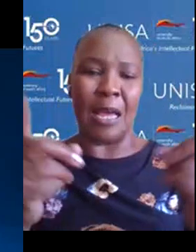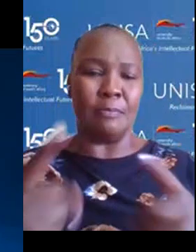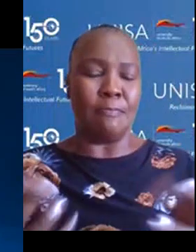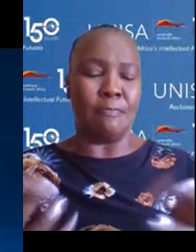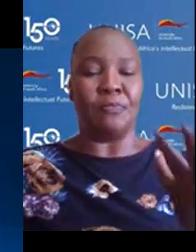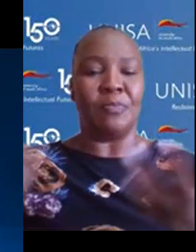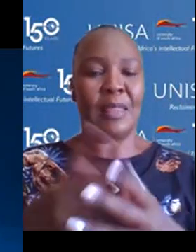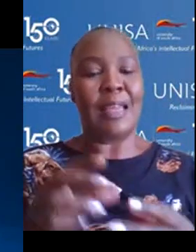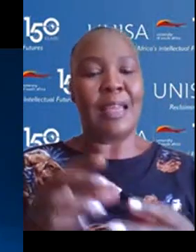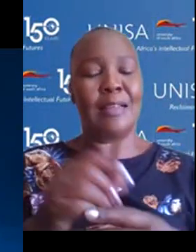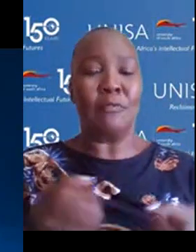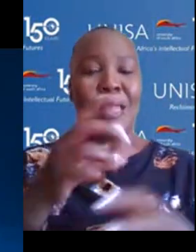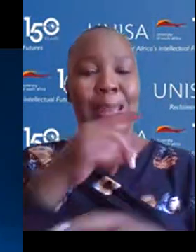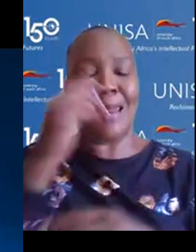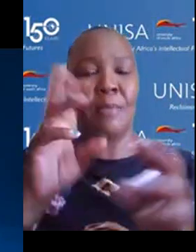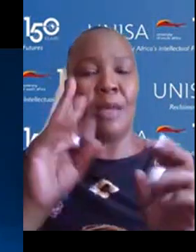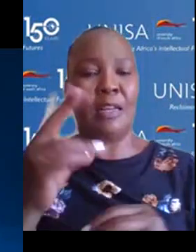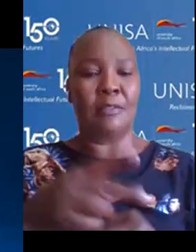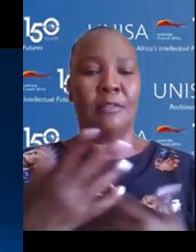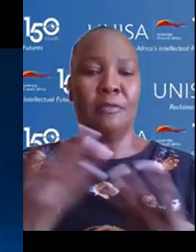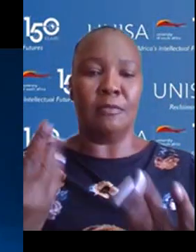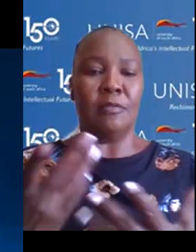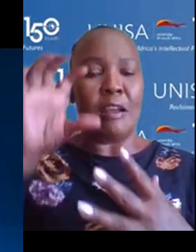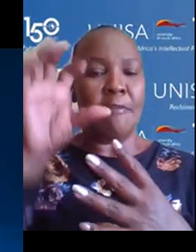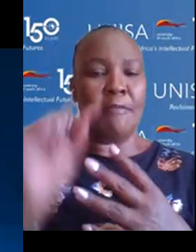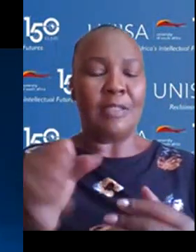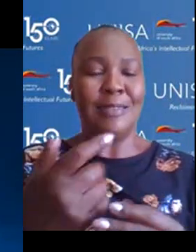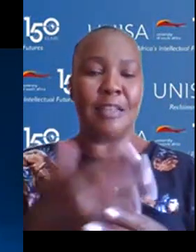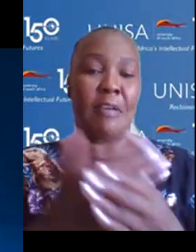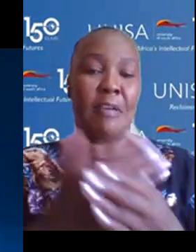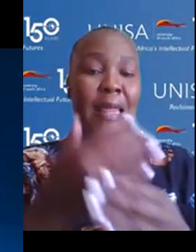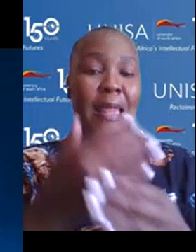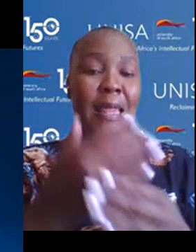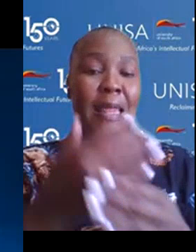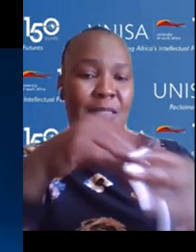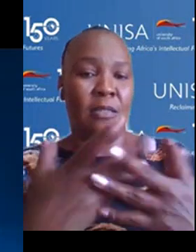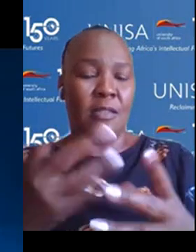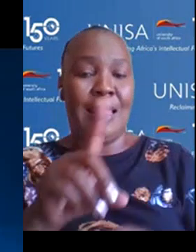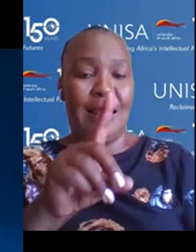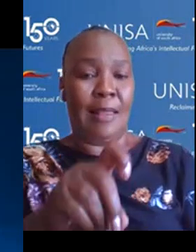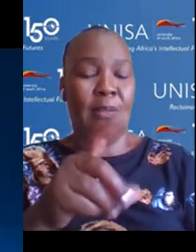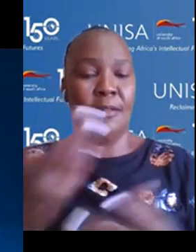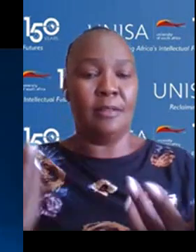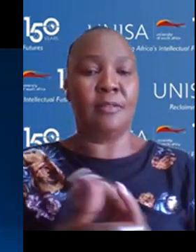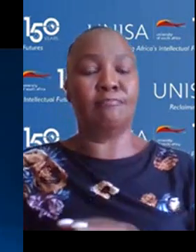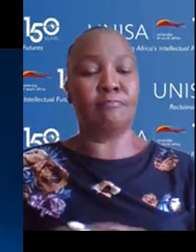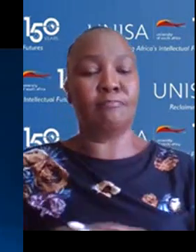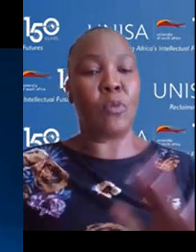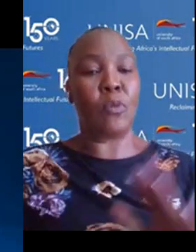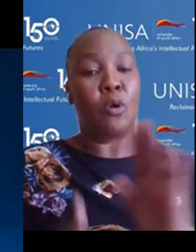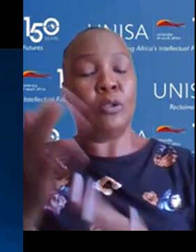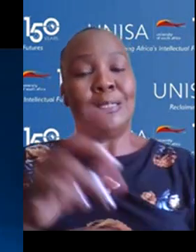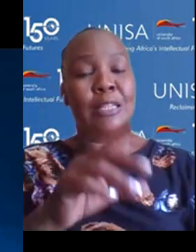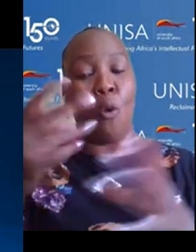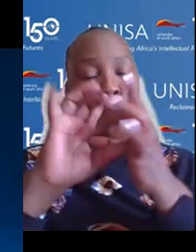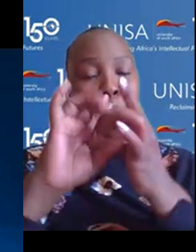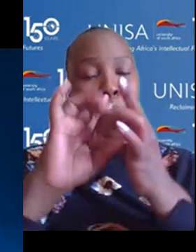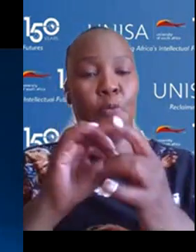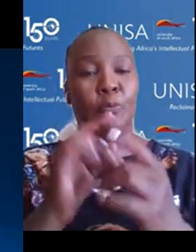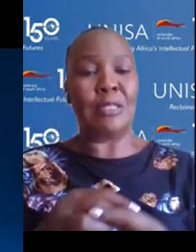file. To do this, just find the file in the folder and click it. Then go to the Home tab and select